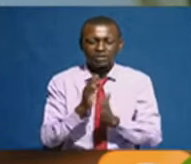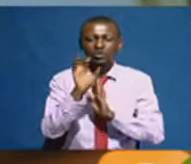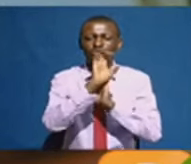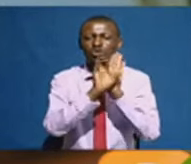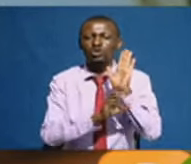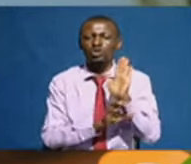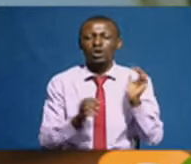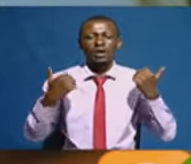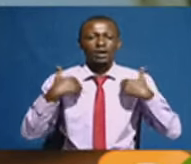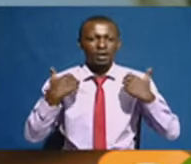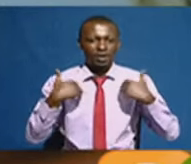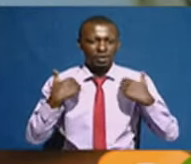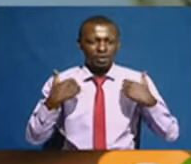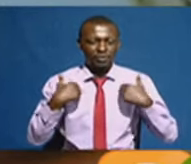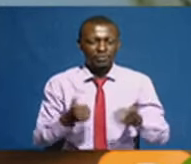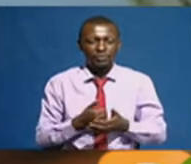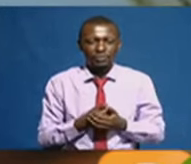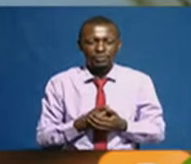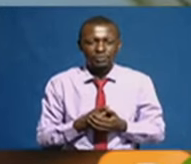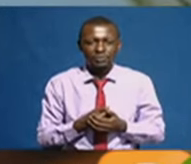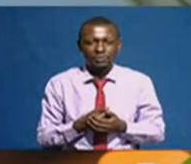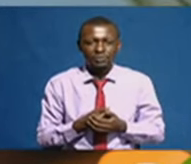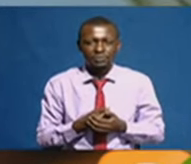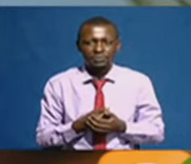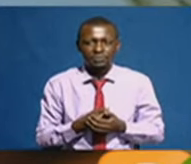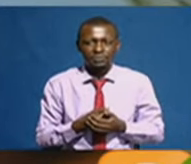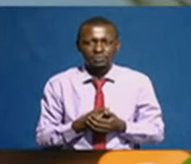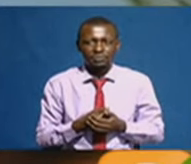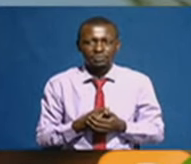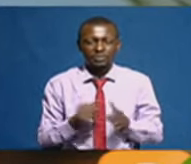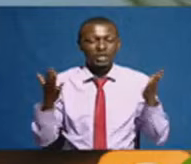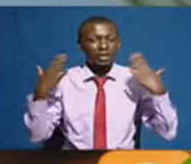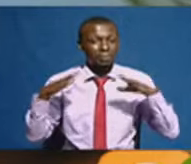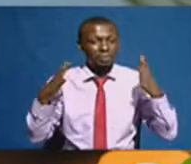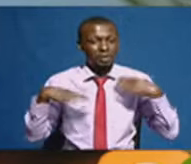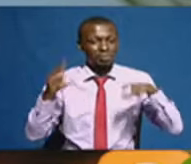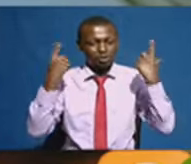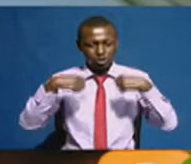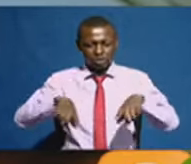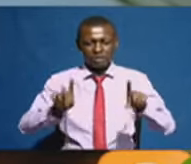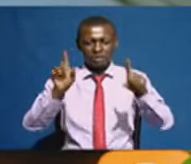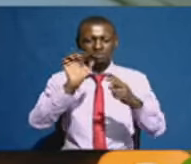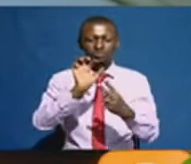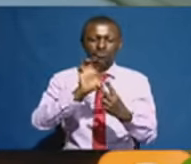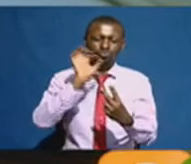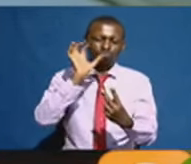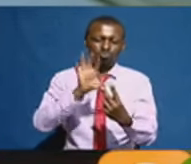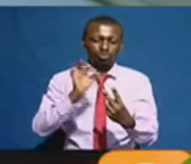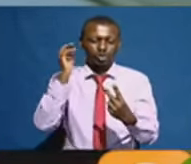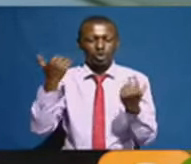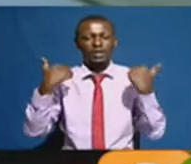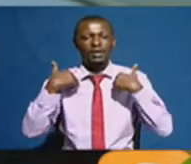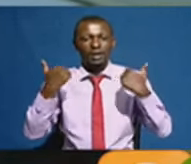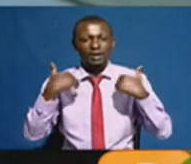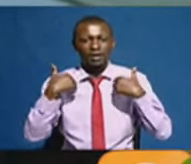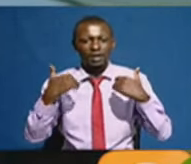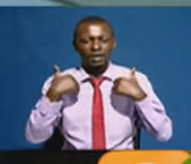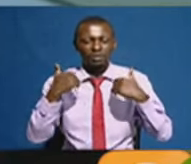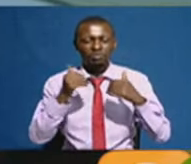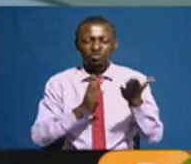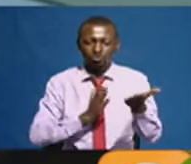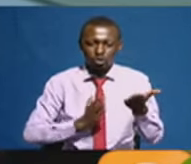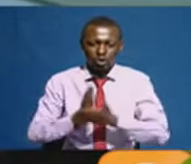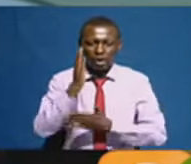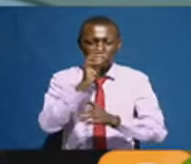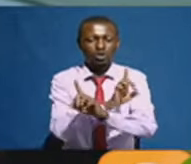Constitution, actually, and this people, they have options in terms of defending their right to do